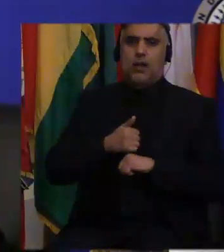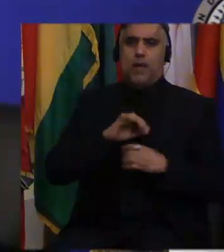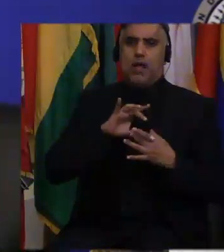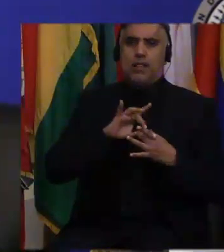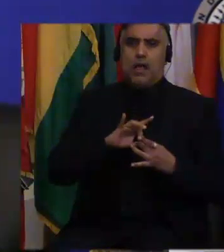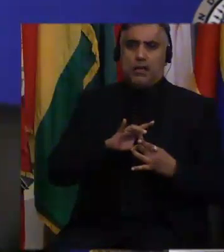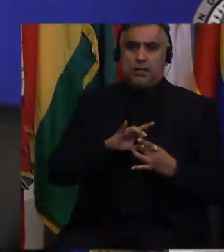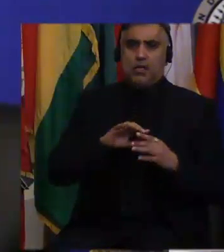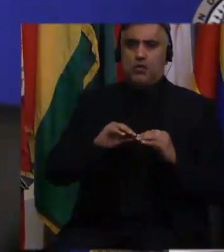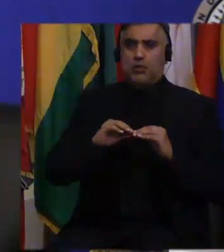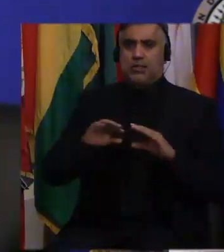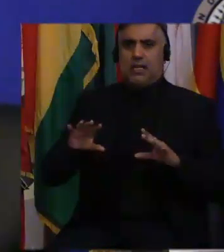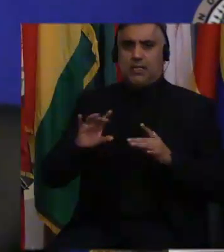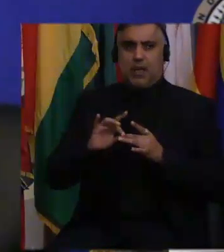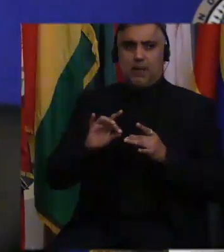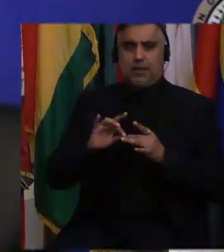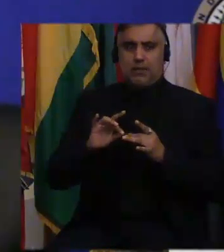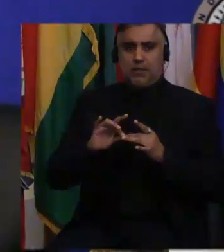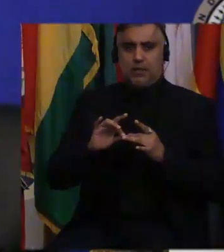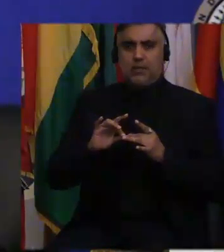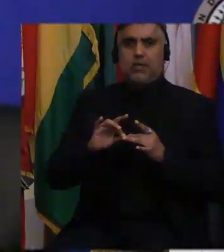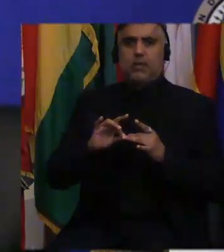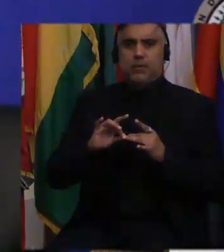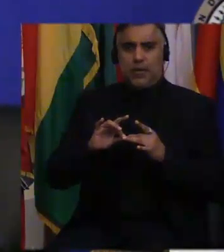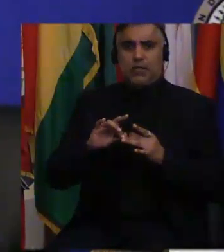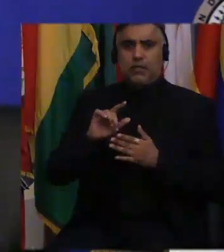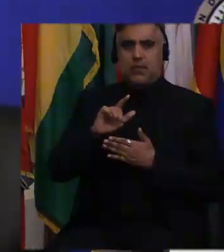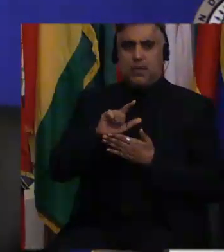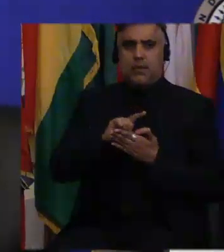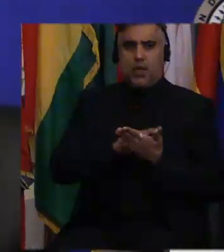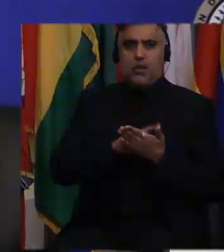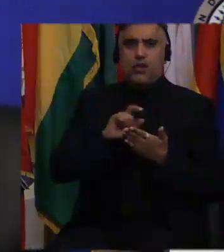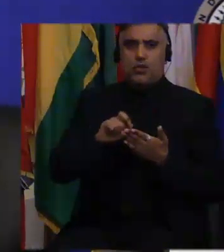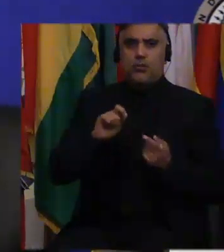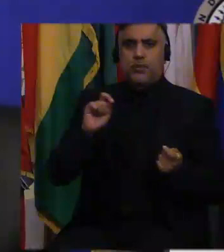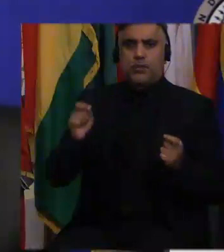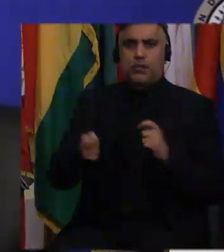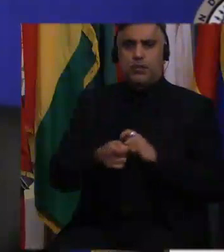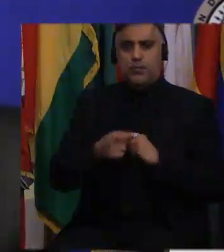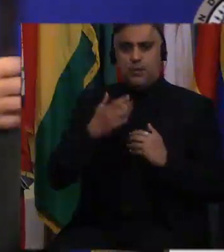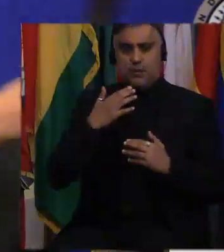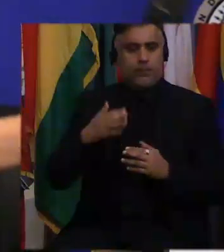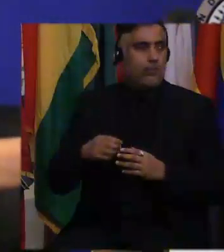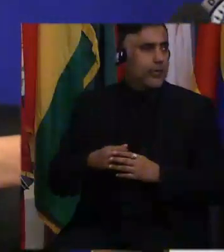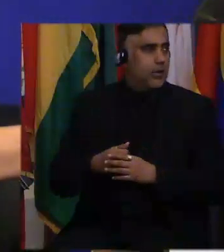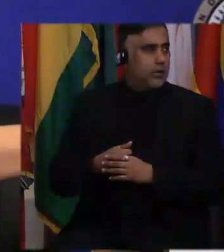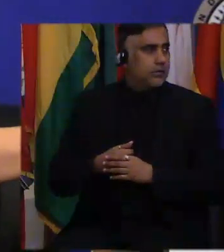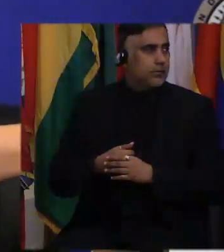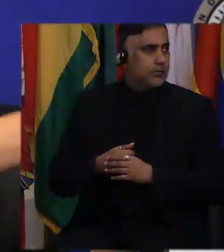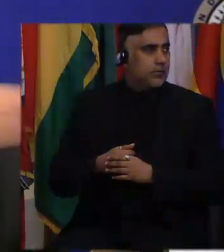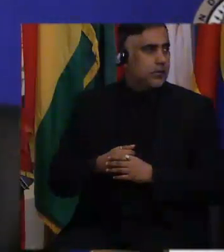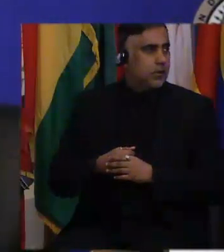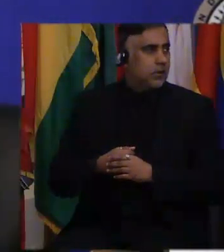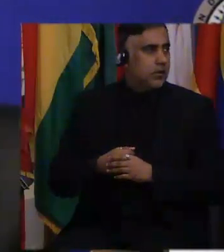to send the message that some laws should be urgently changed. Thank you.